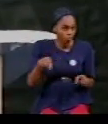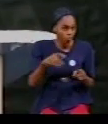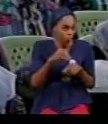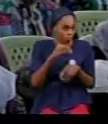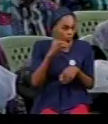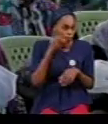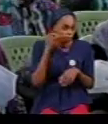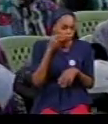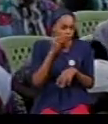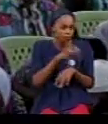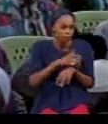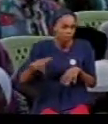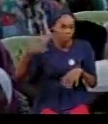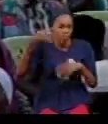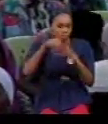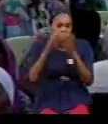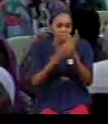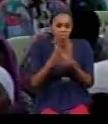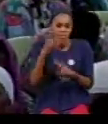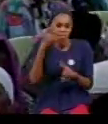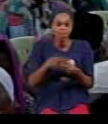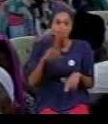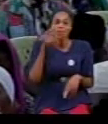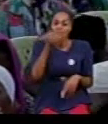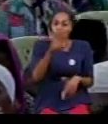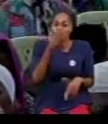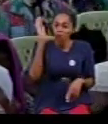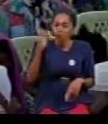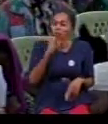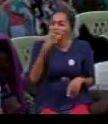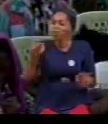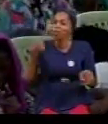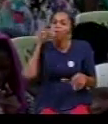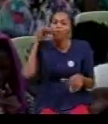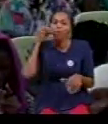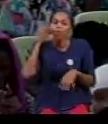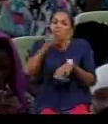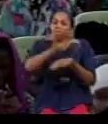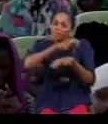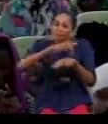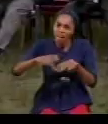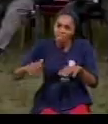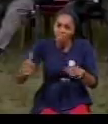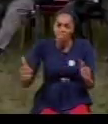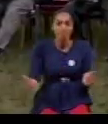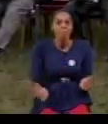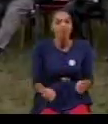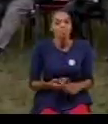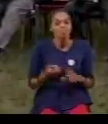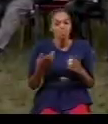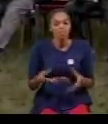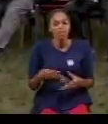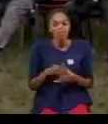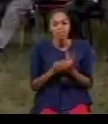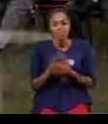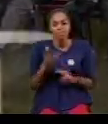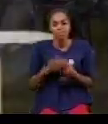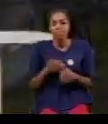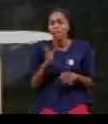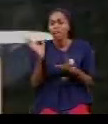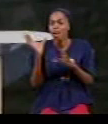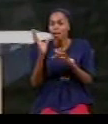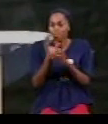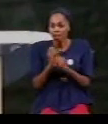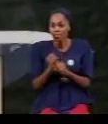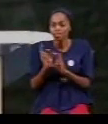amen. You will not go empty-handed away from these things tonight. Get ready. The blessing of the Lord